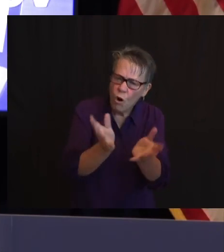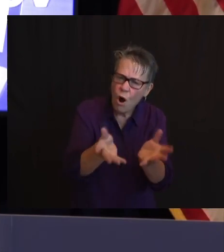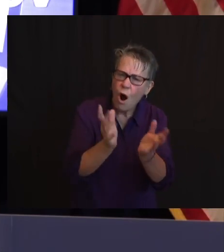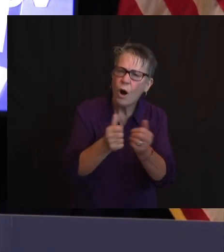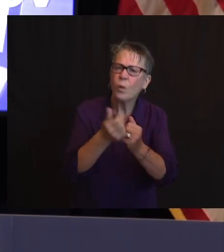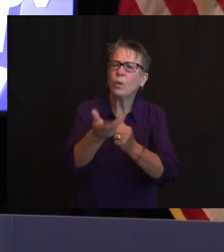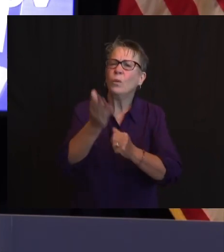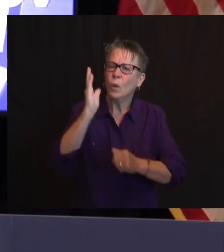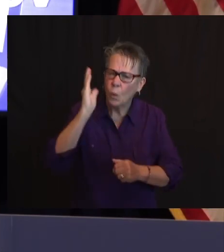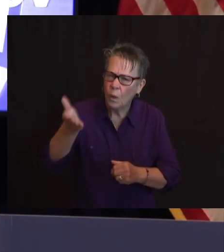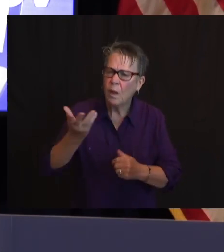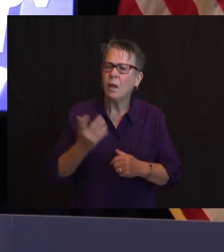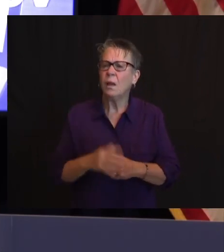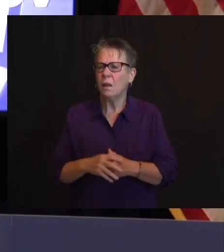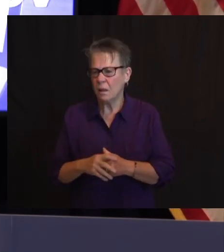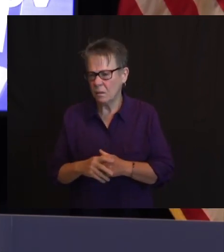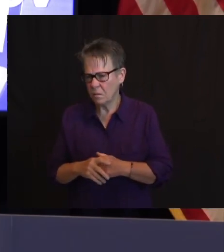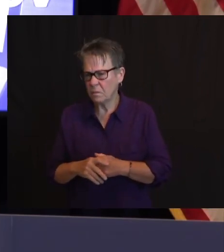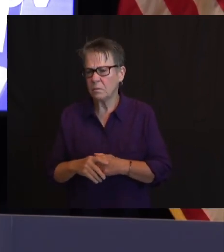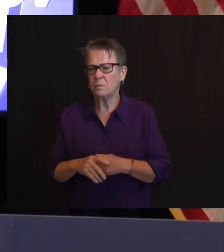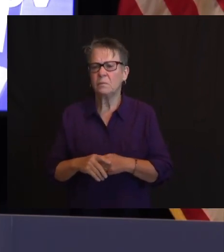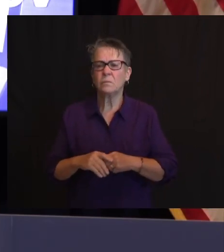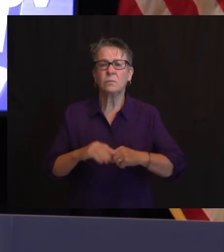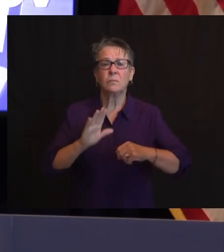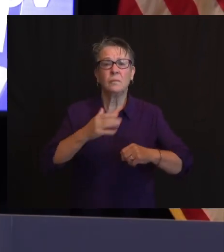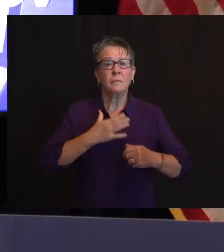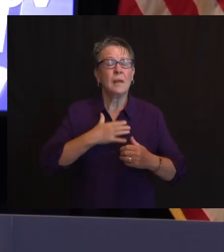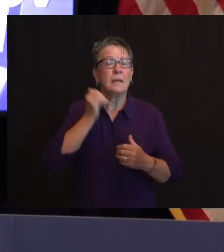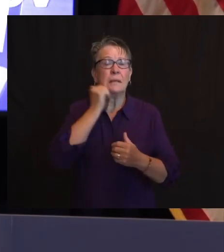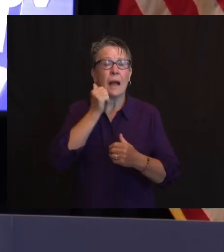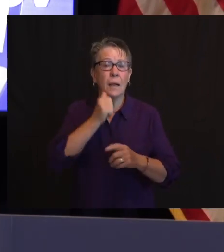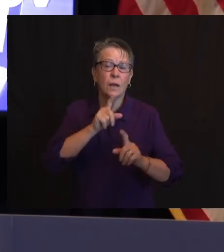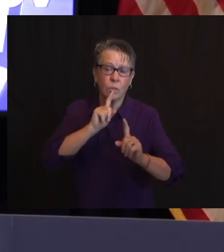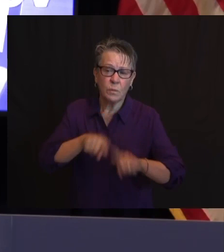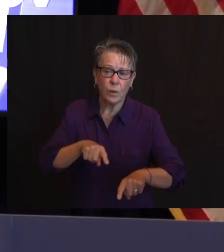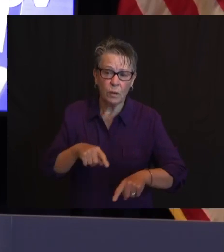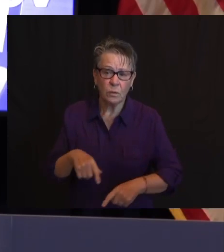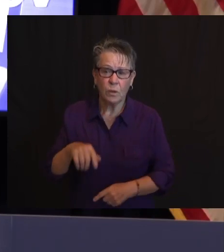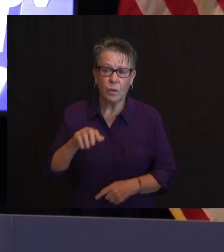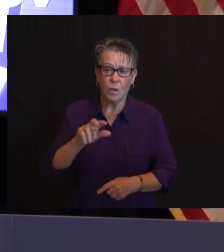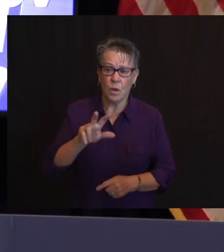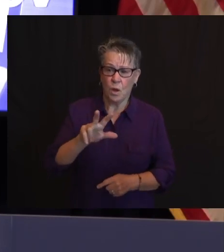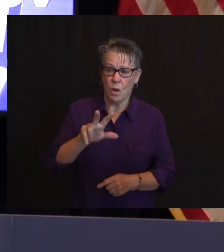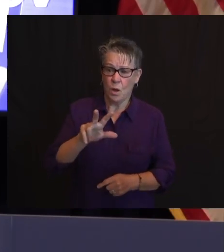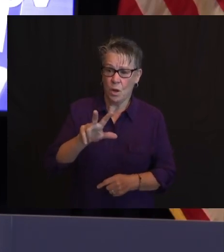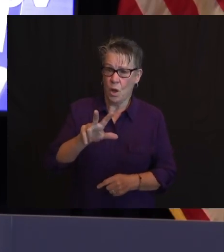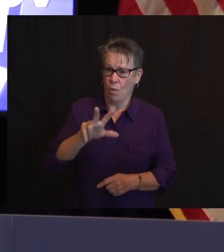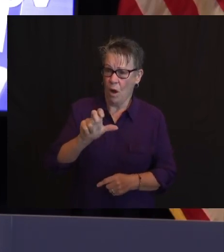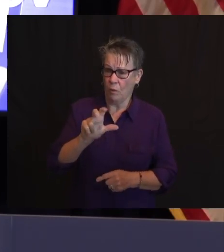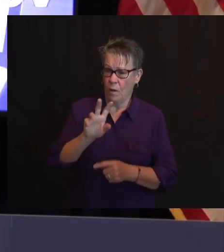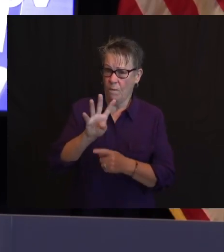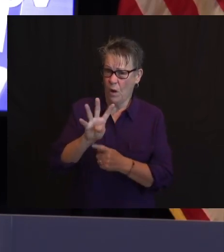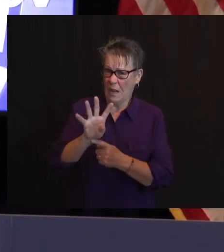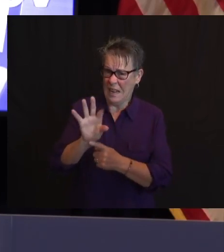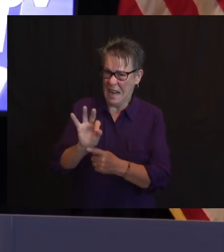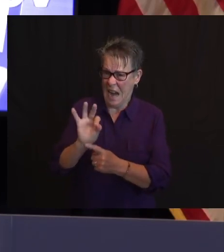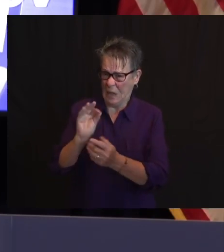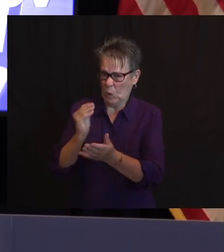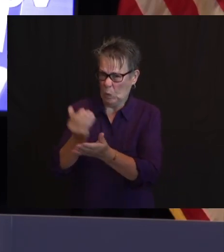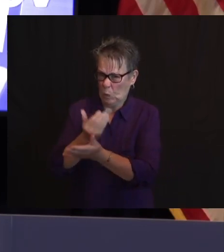349 hospitalizations, and there are 87 individuals in critical care, with 37% on